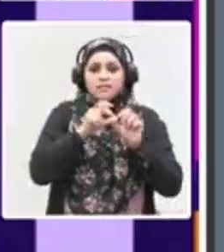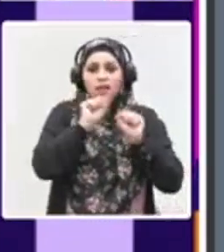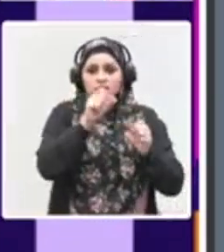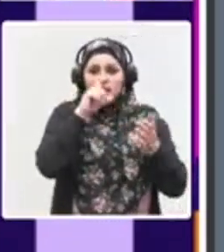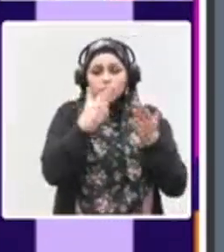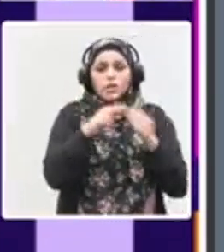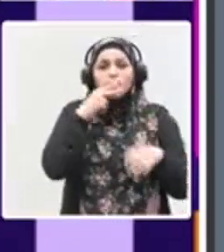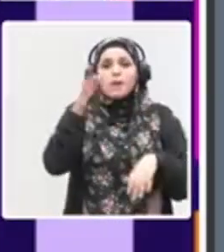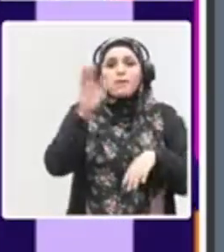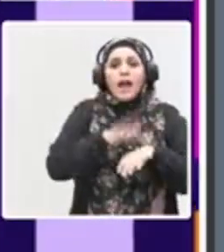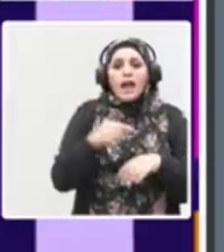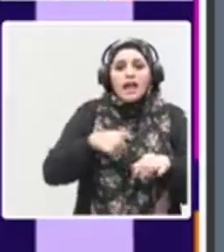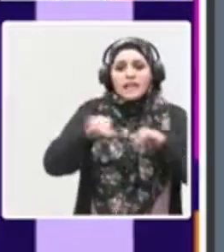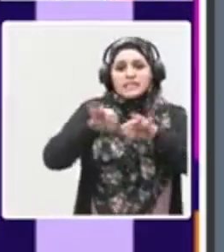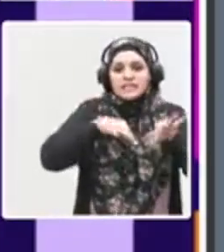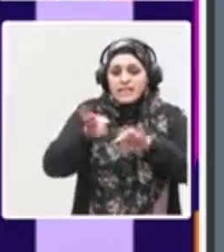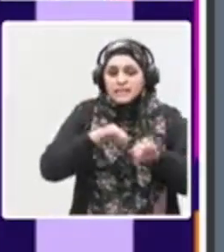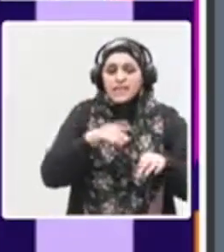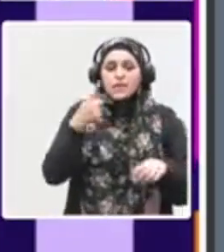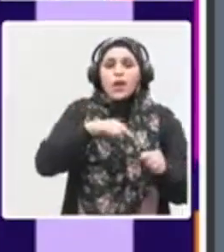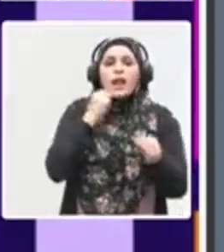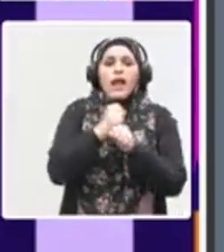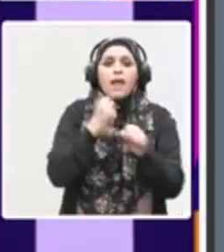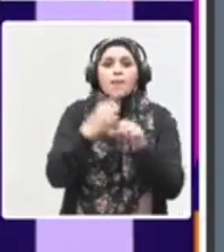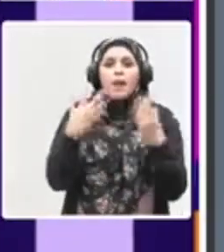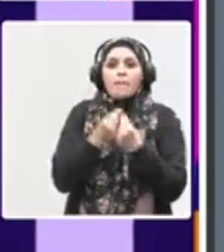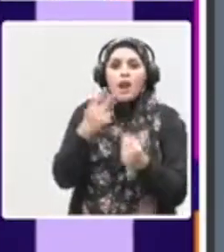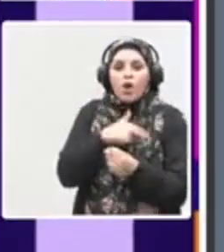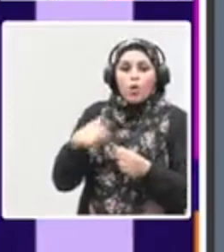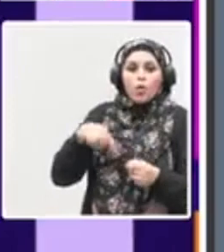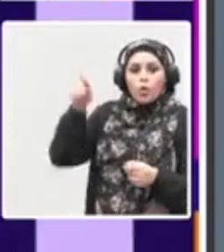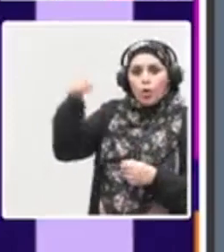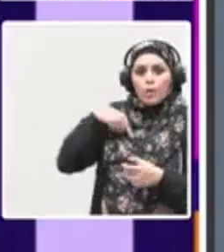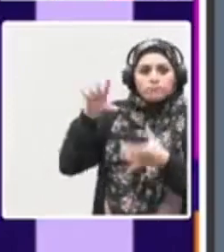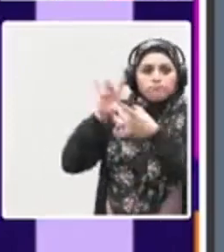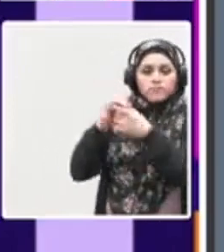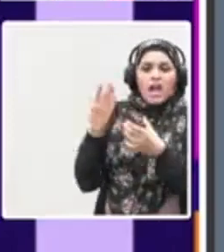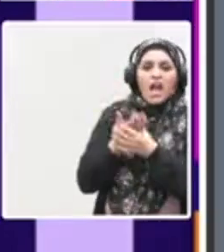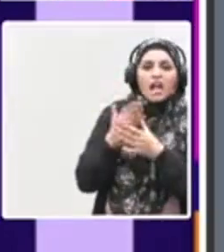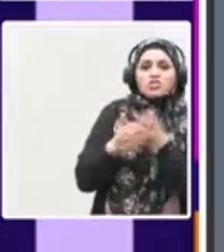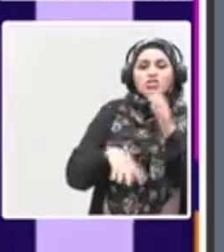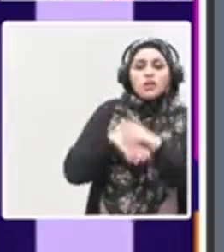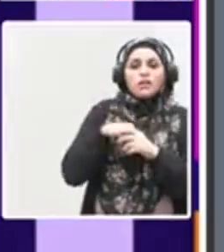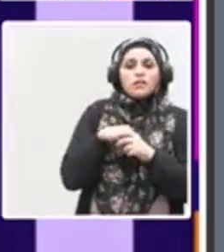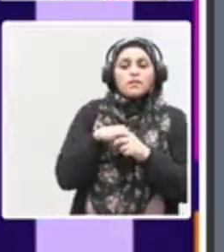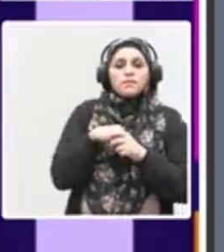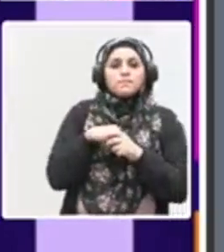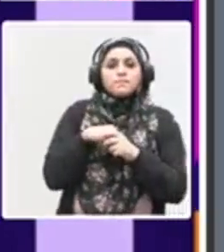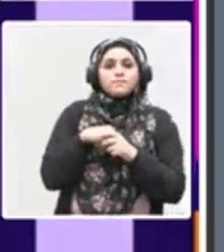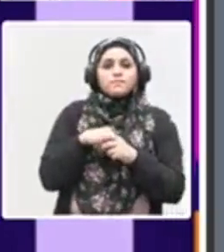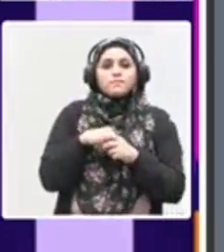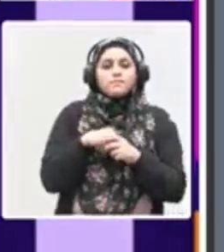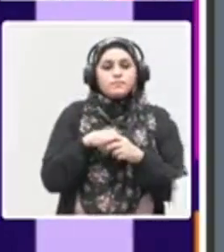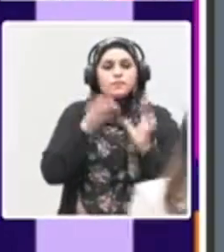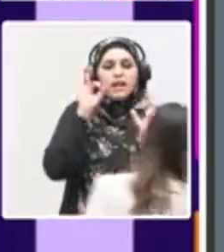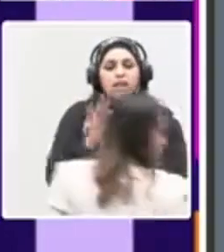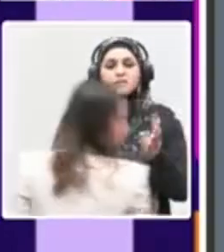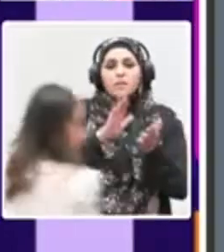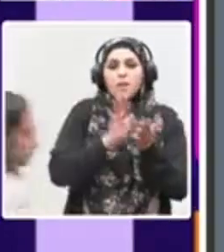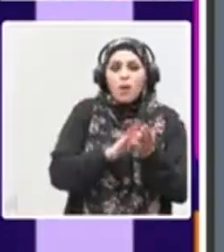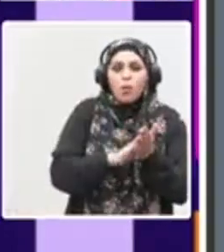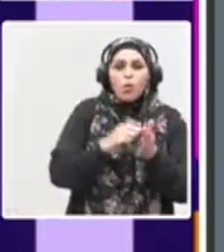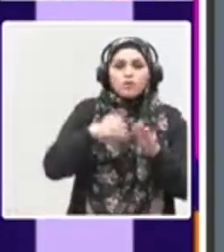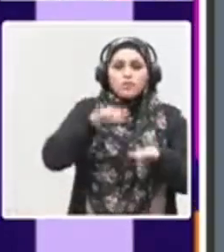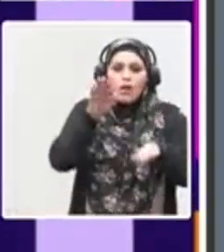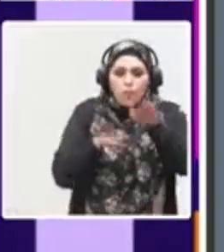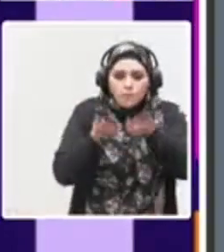with government to ensure that there is an attractive financial tax credit that will bring film and TV production to upstate New York. This